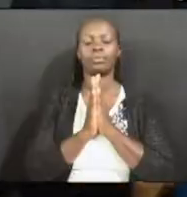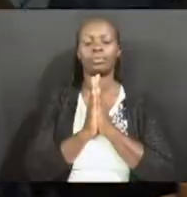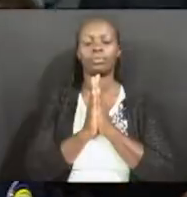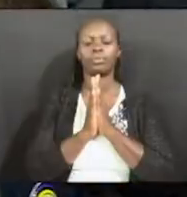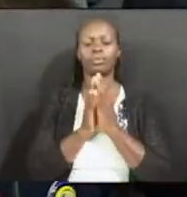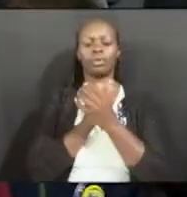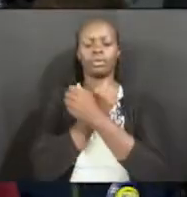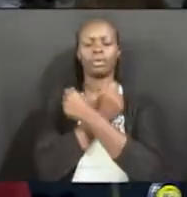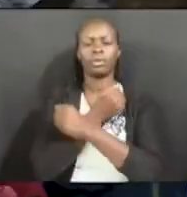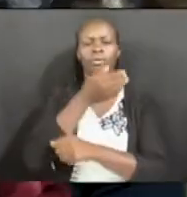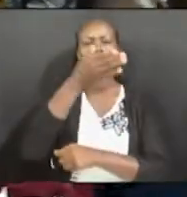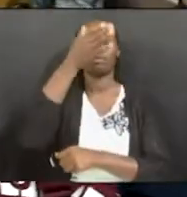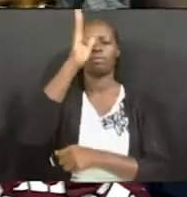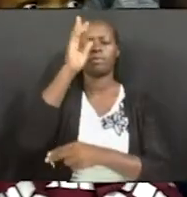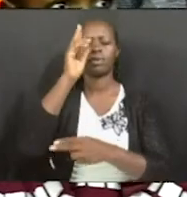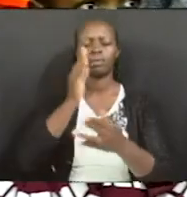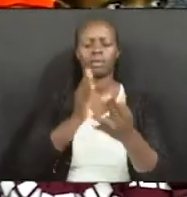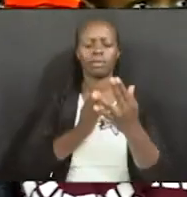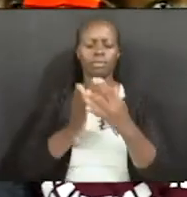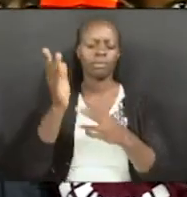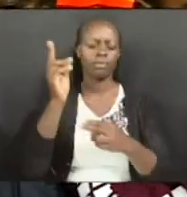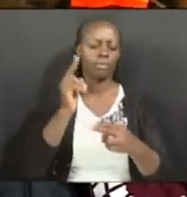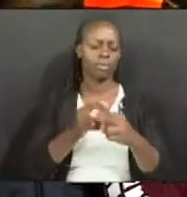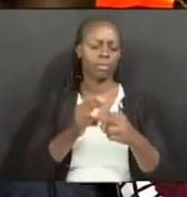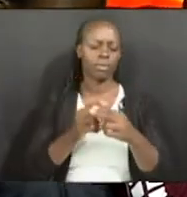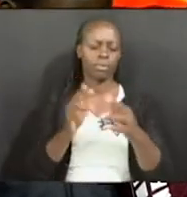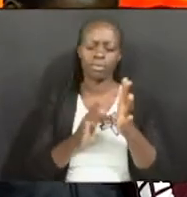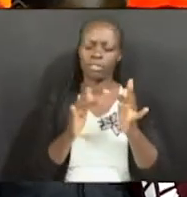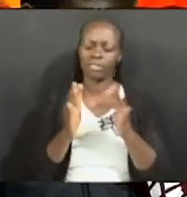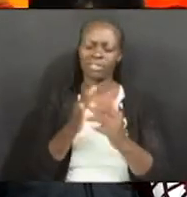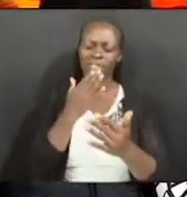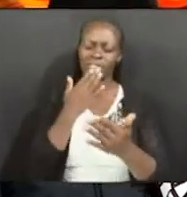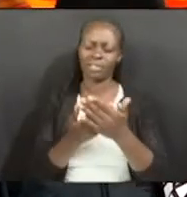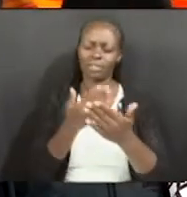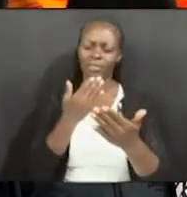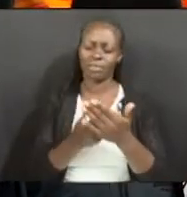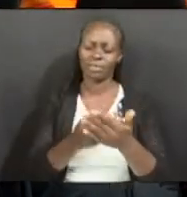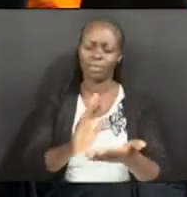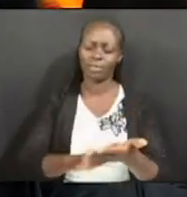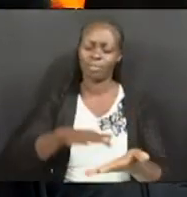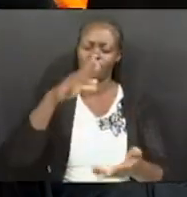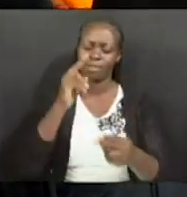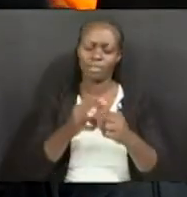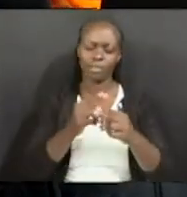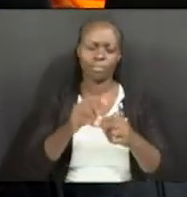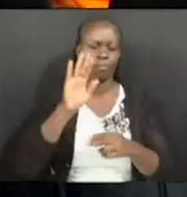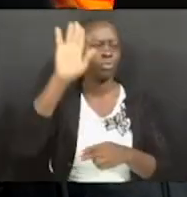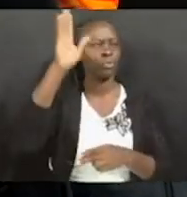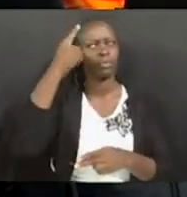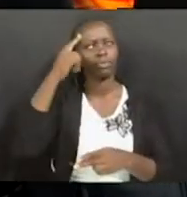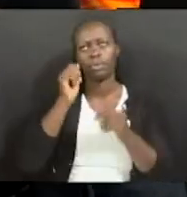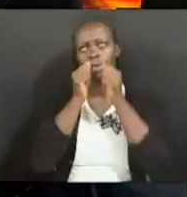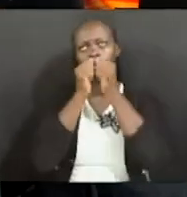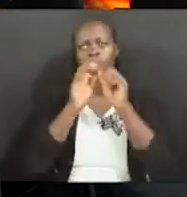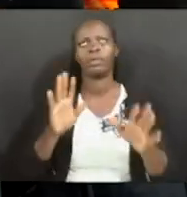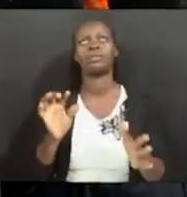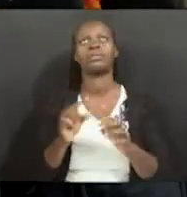Loving Father, in the name of Jesus, we thank you and praise your name for the blessings of your